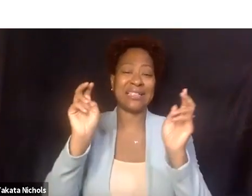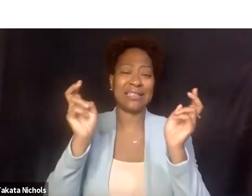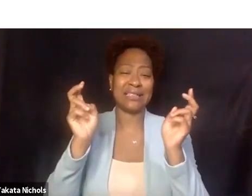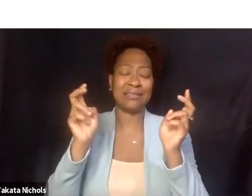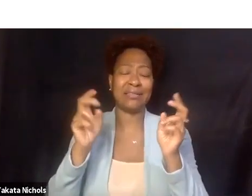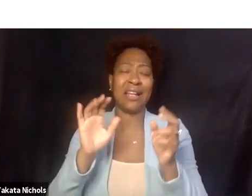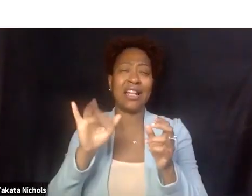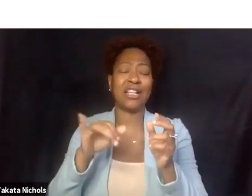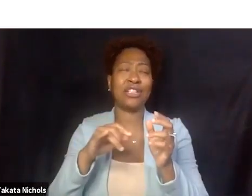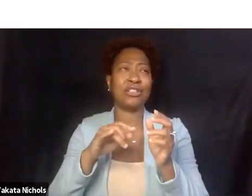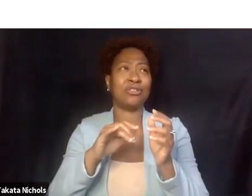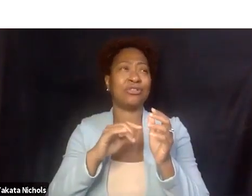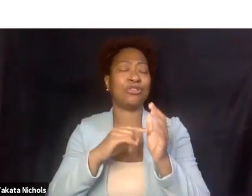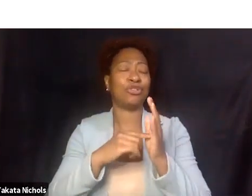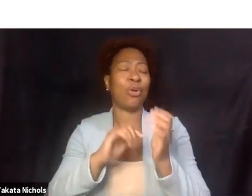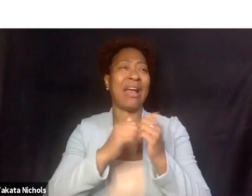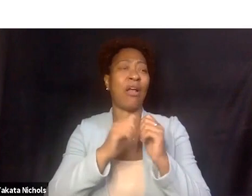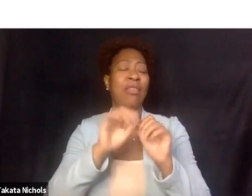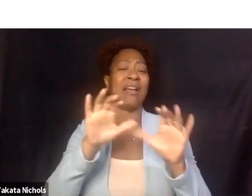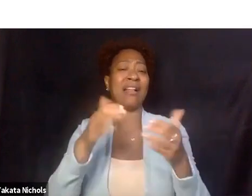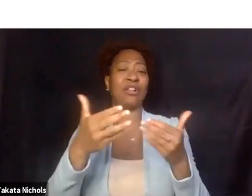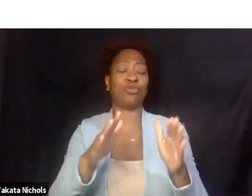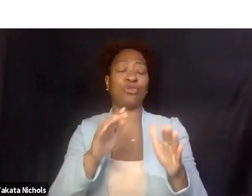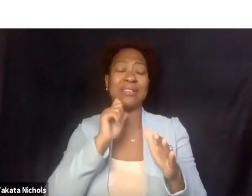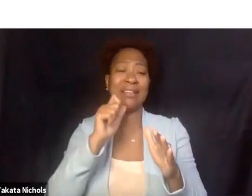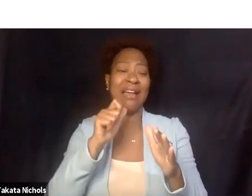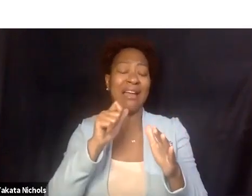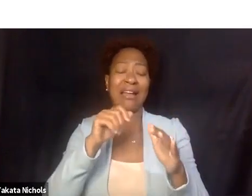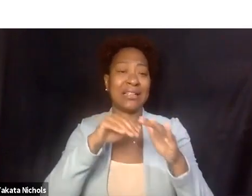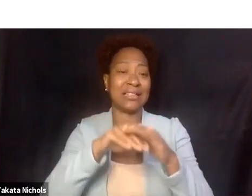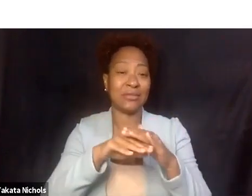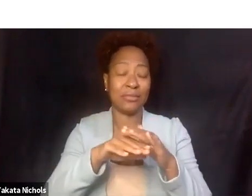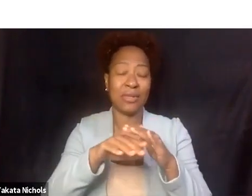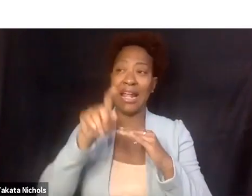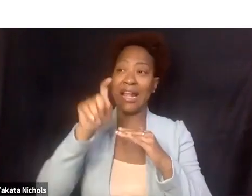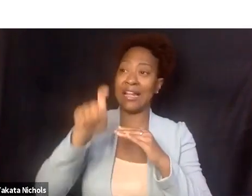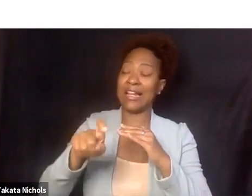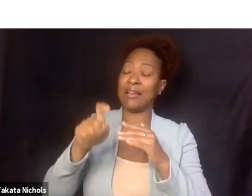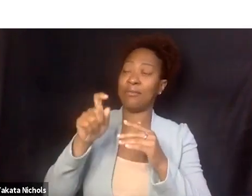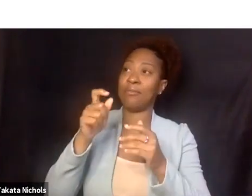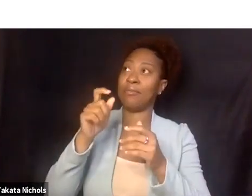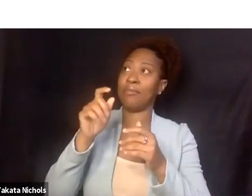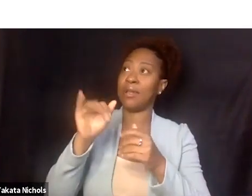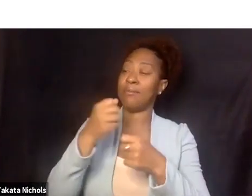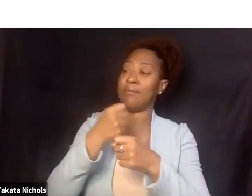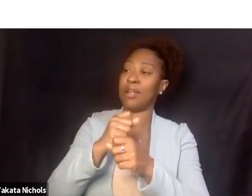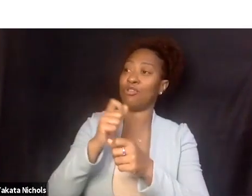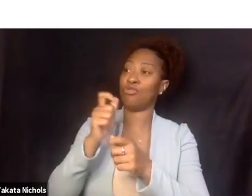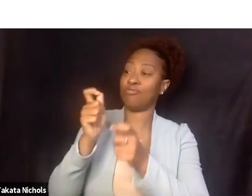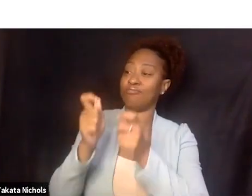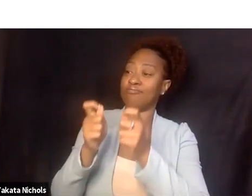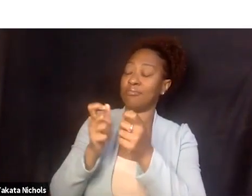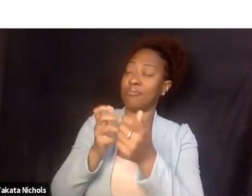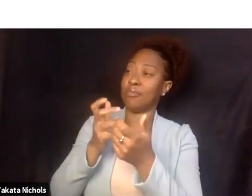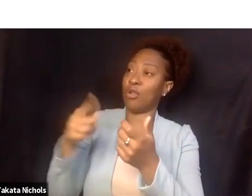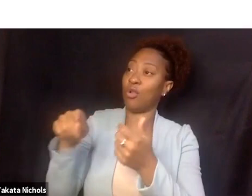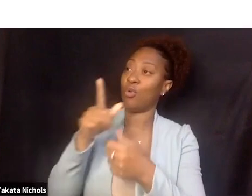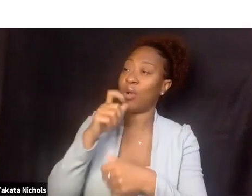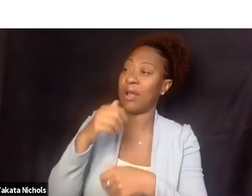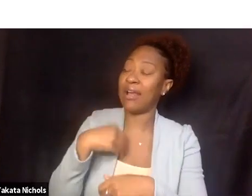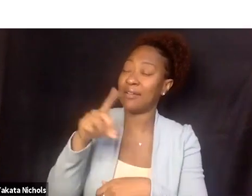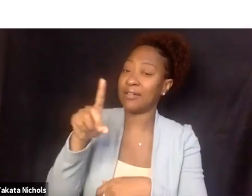how a classroom is inaccessible and needs to be made to accommodate those with disabilities. Also,